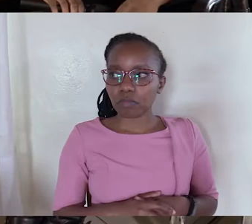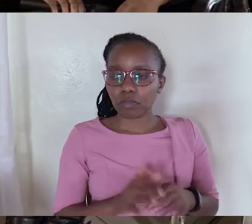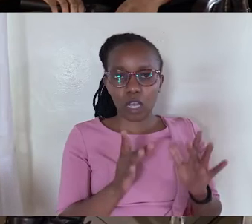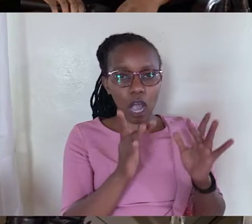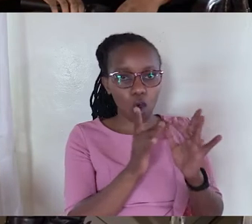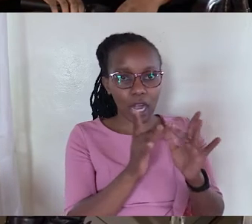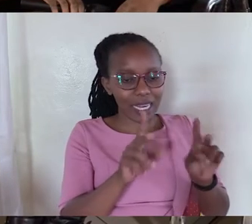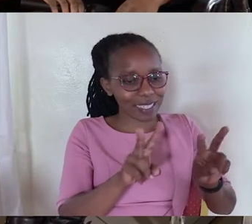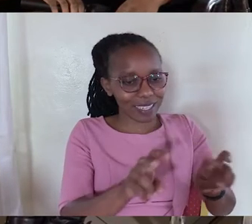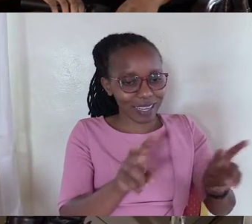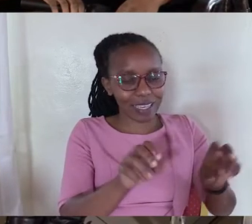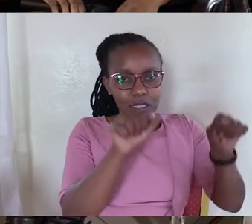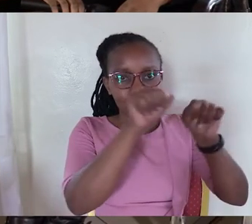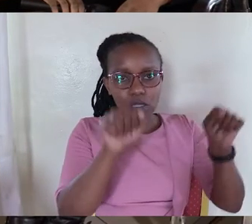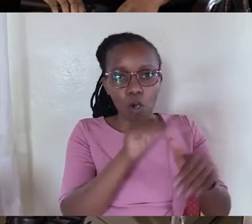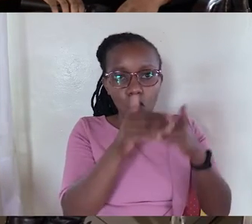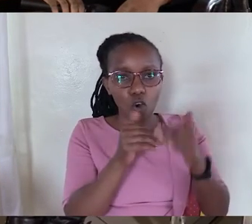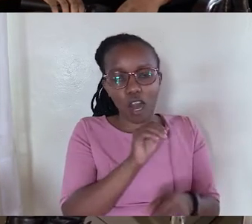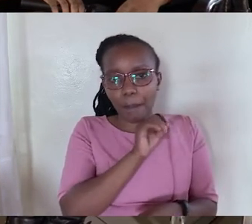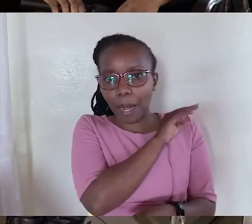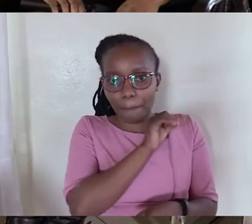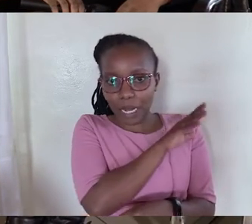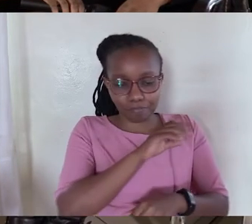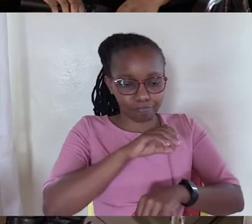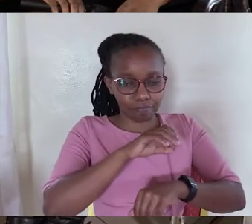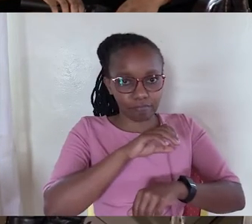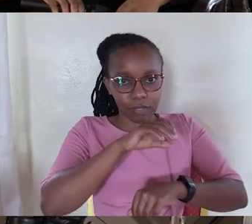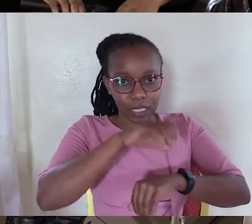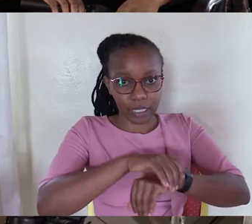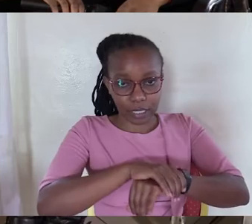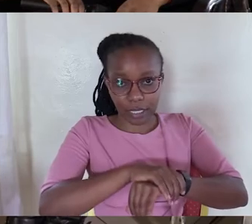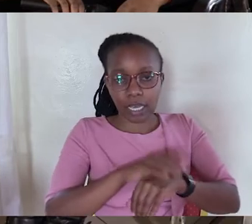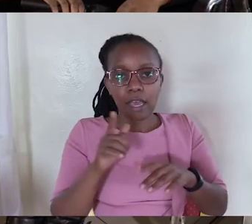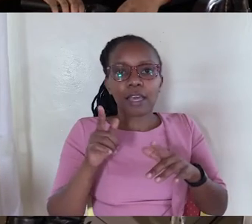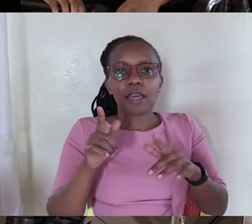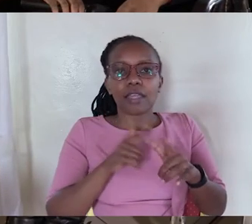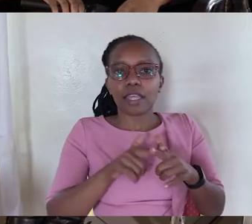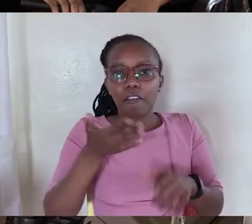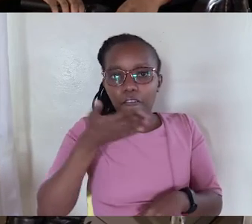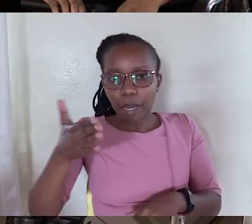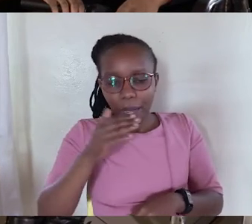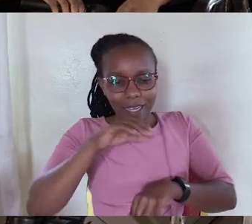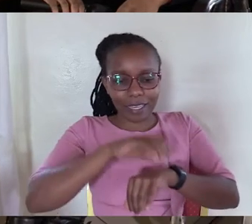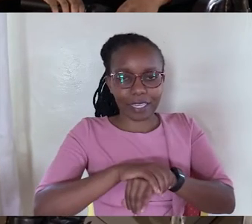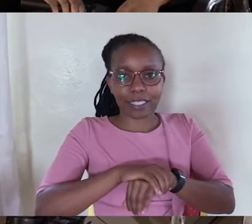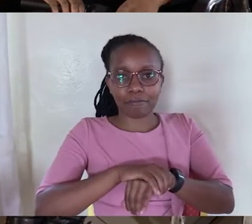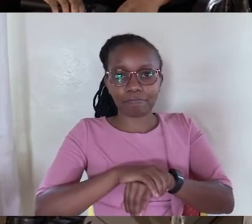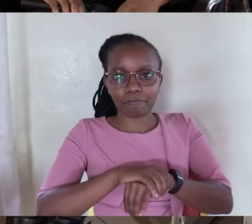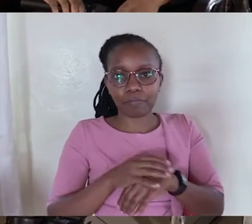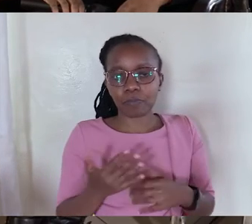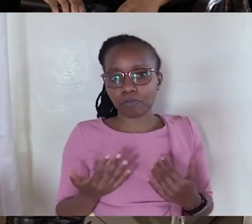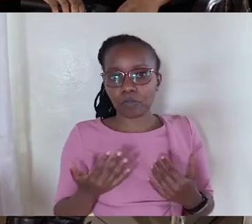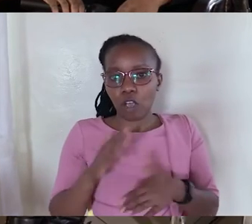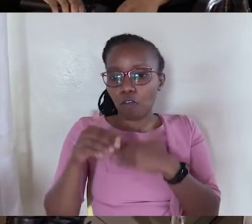tracking system of all the complaints that we are getting, so that we may have a rapid response to that which we are being told